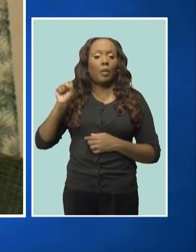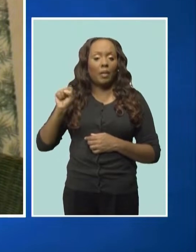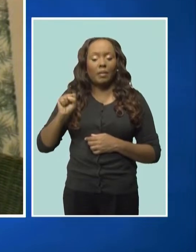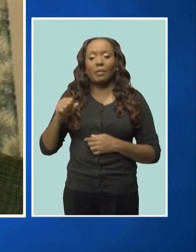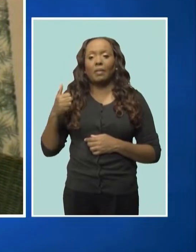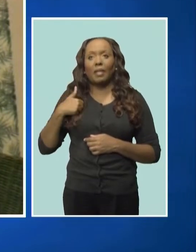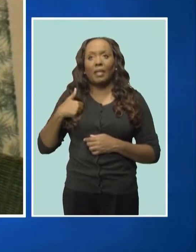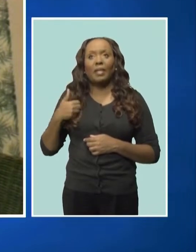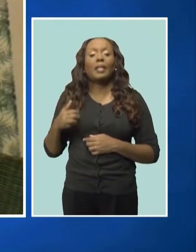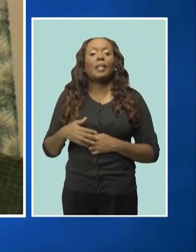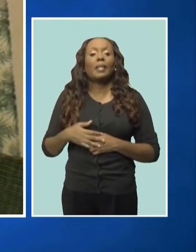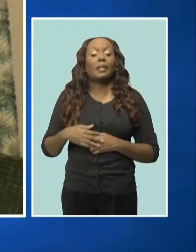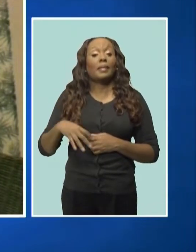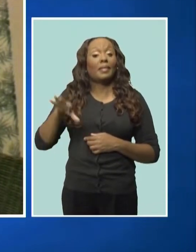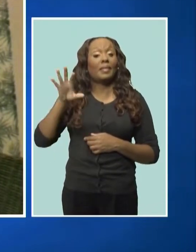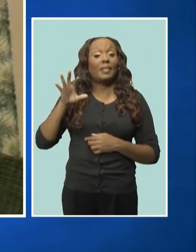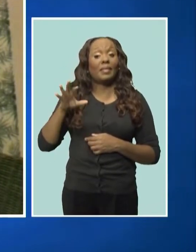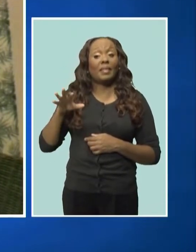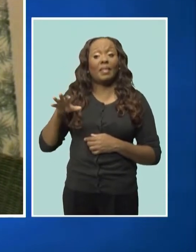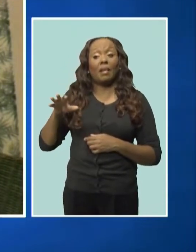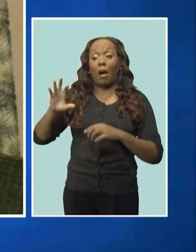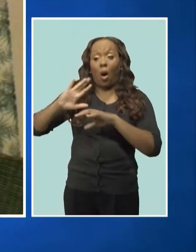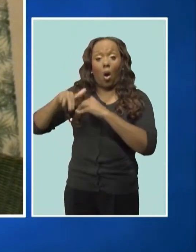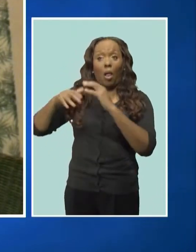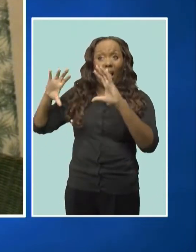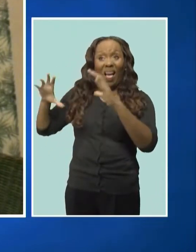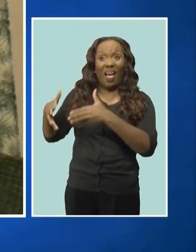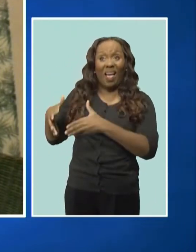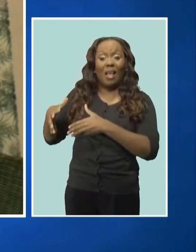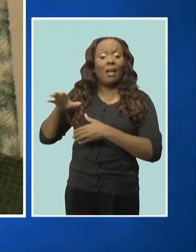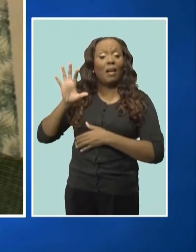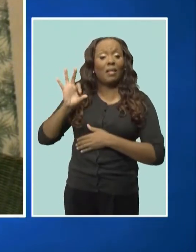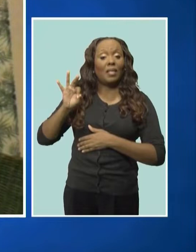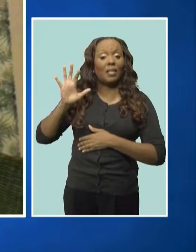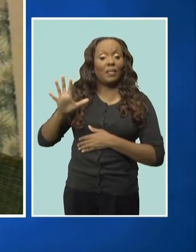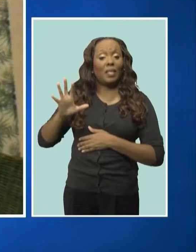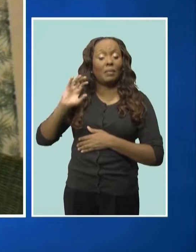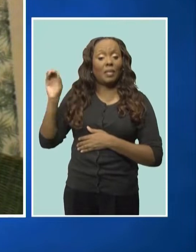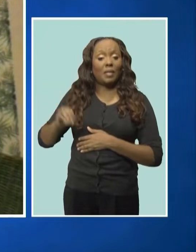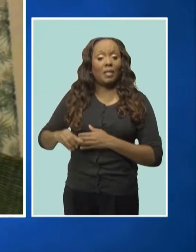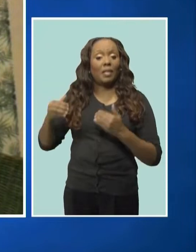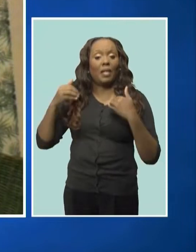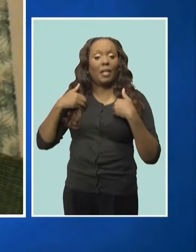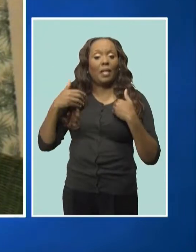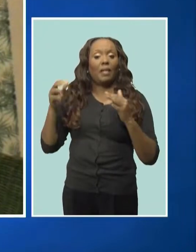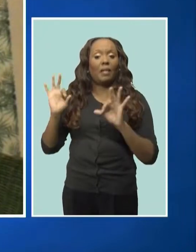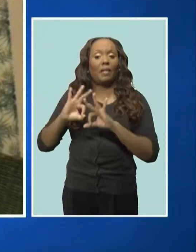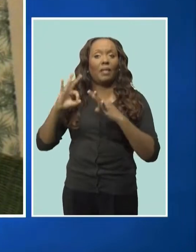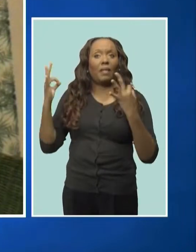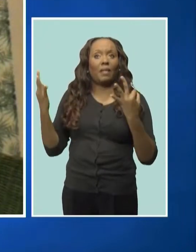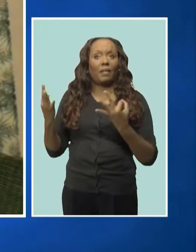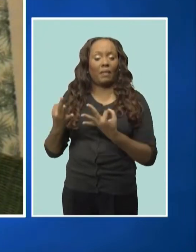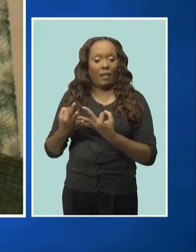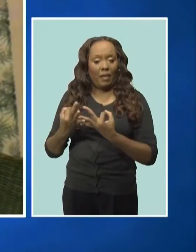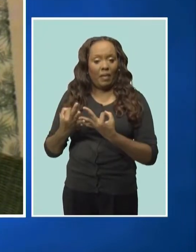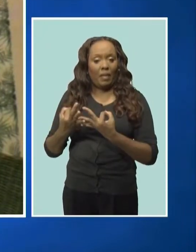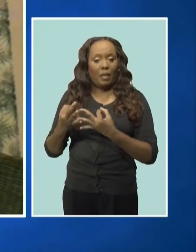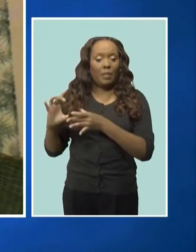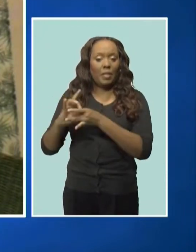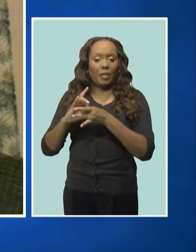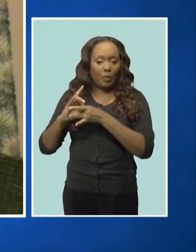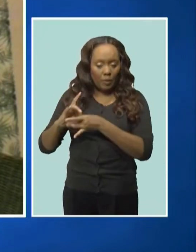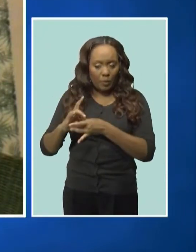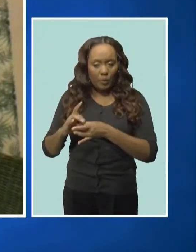them, 95% of them actually have familial ties with those persons that would have left